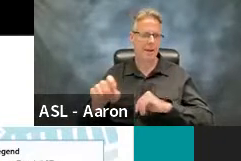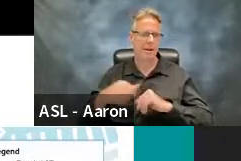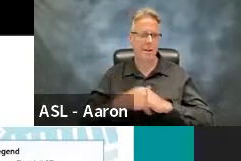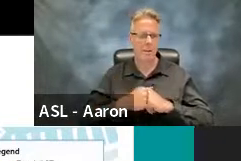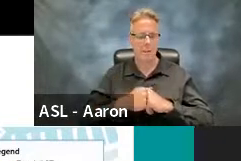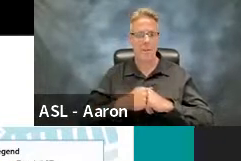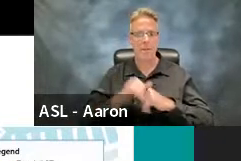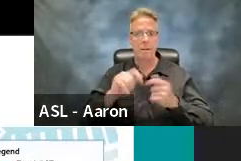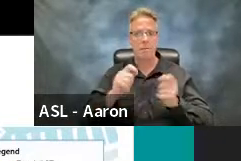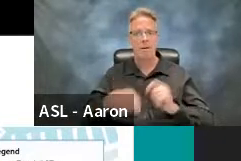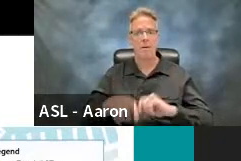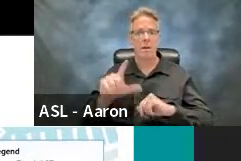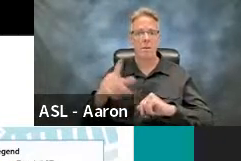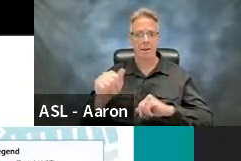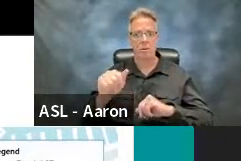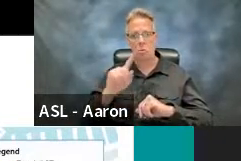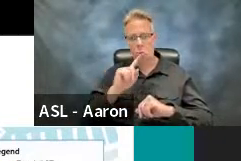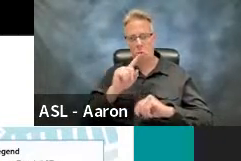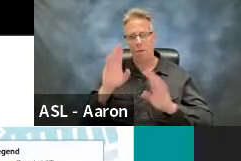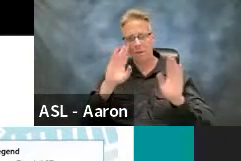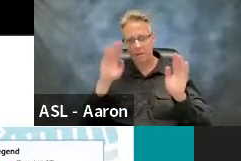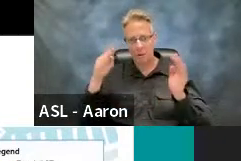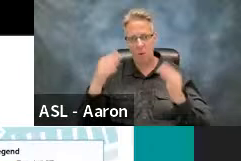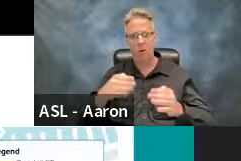The modified LPA really focused on